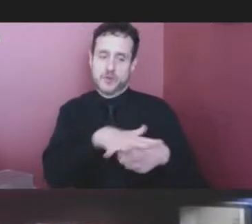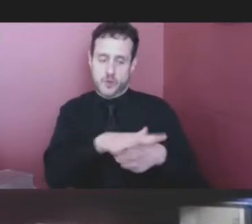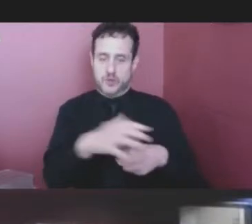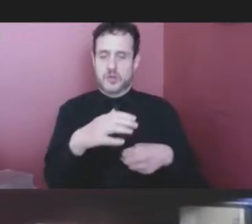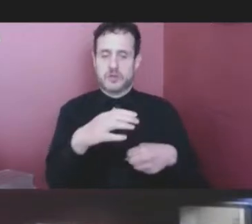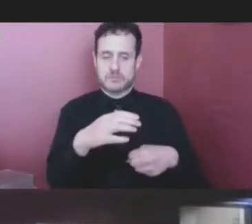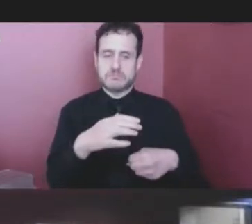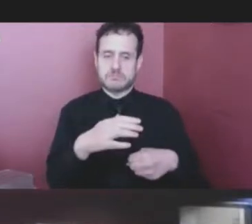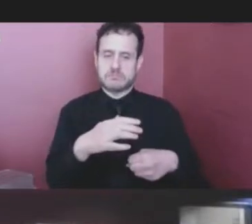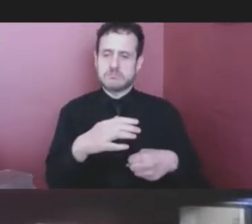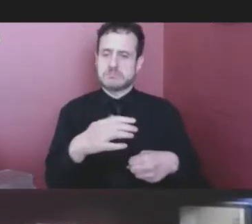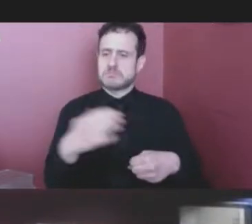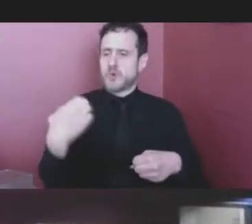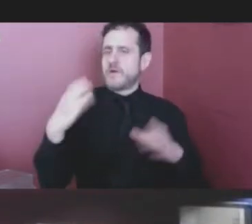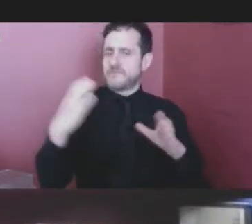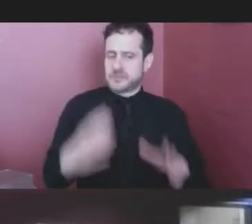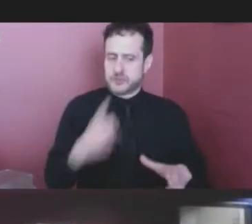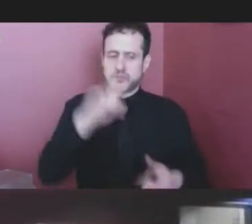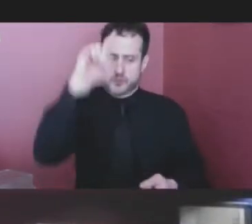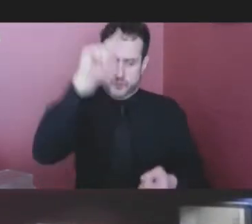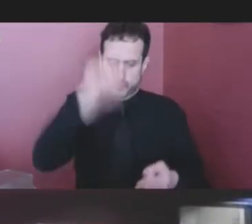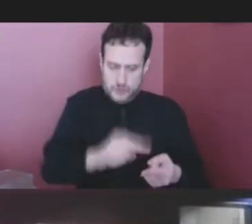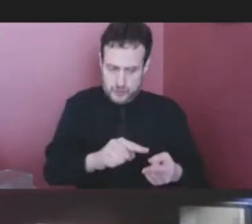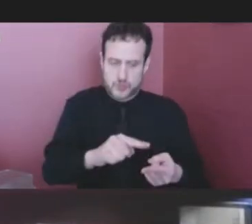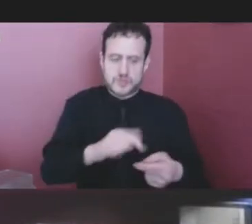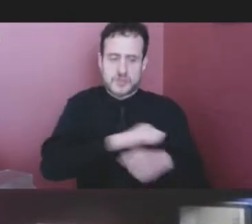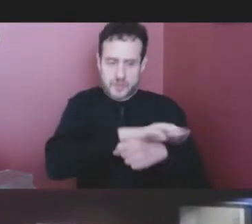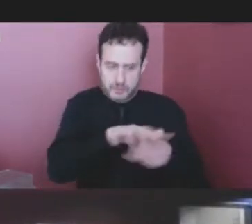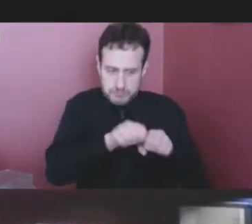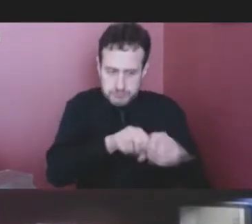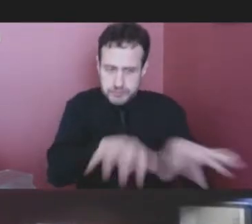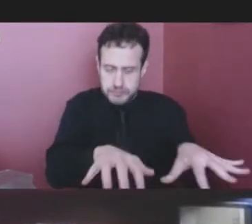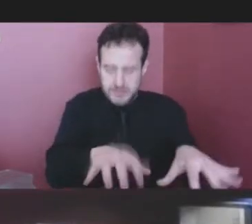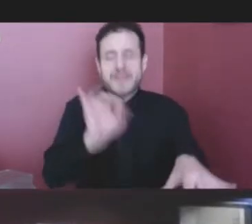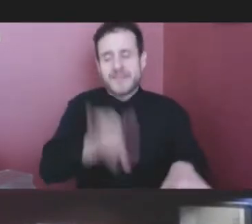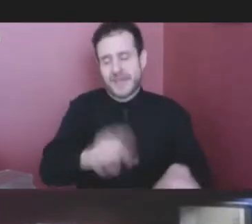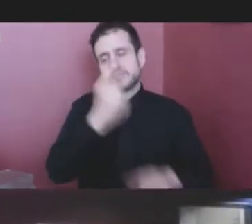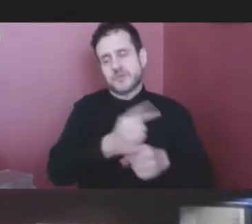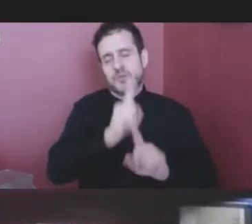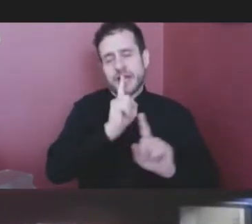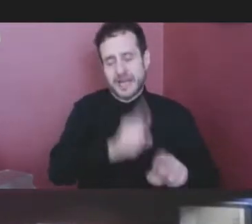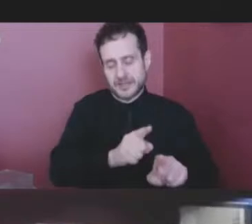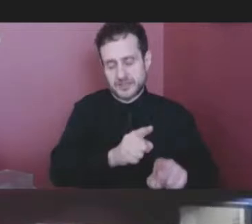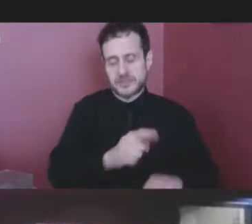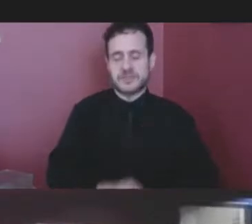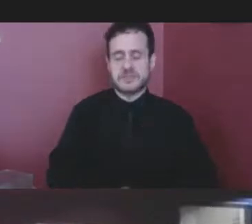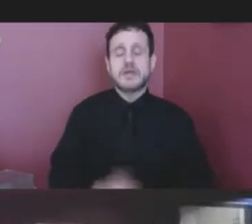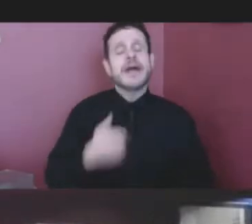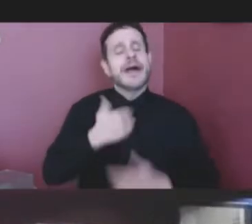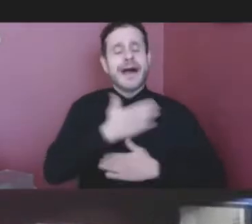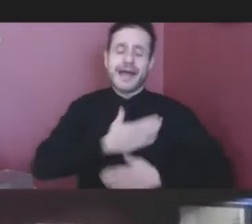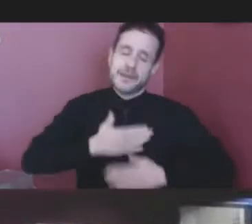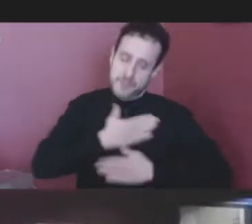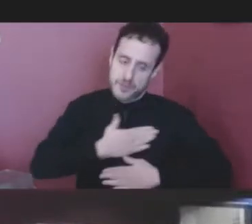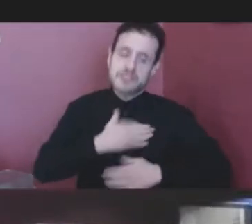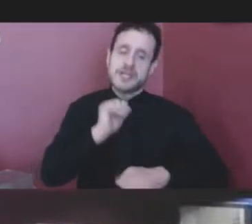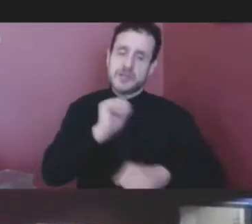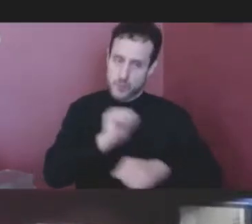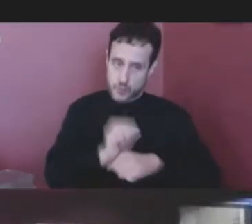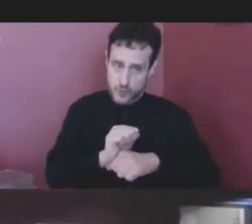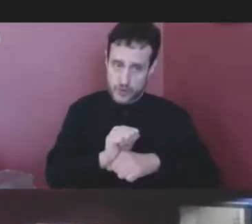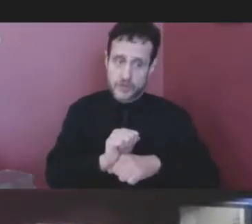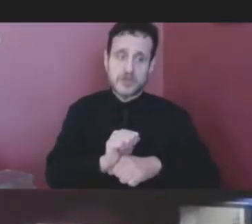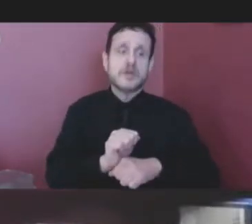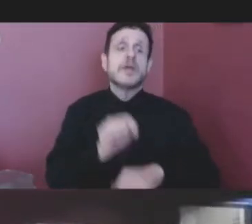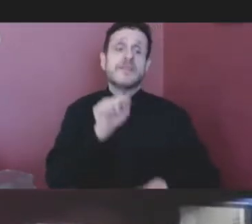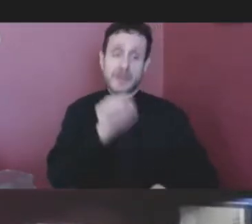rates, that is the right solution. So we're all doing that. I can very much appreciate the work that's been done in